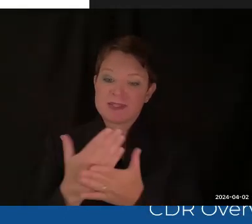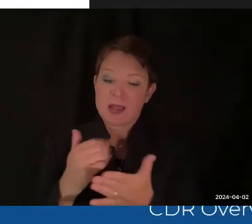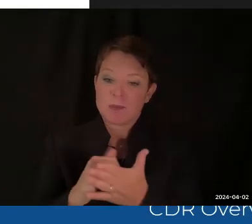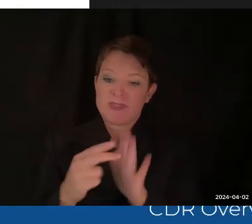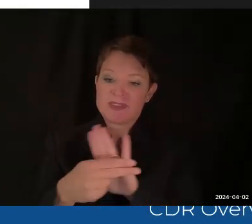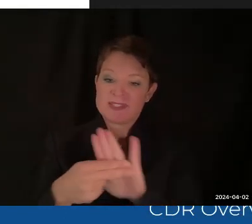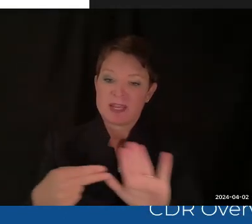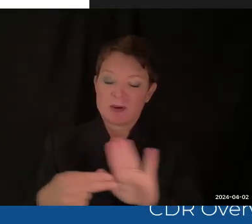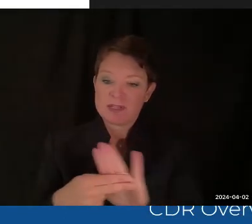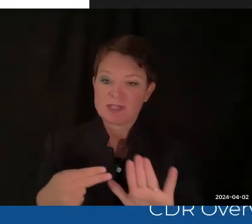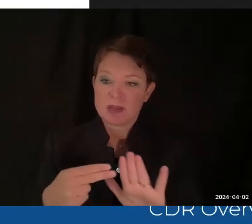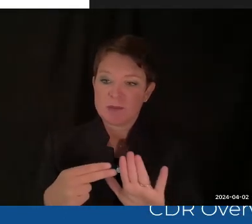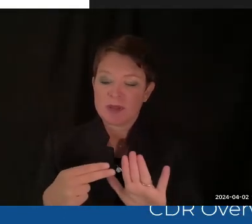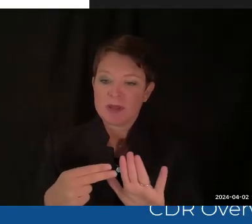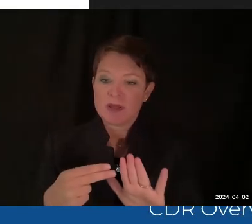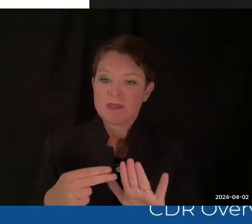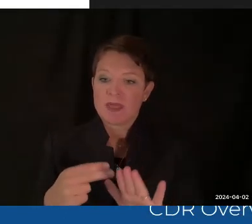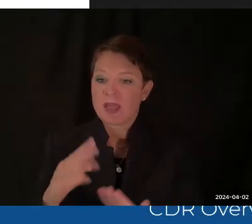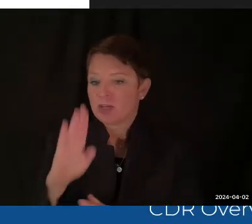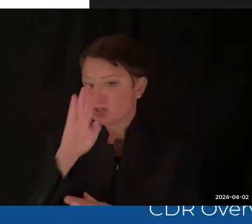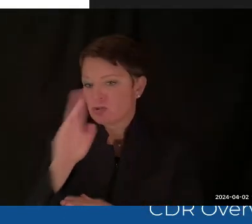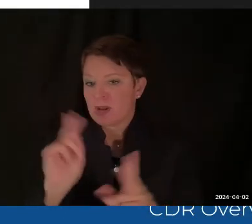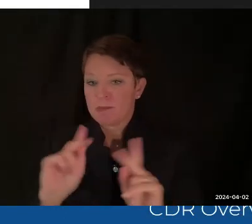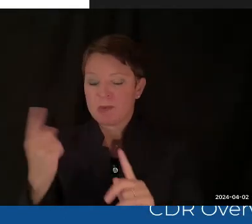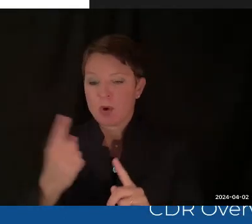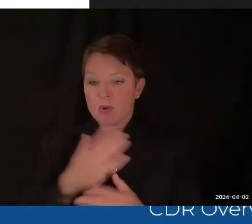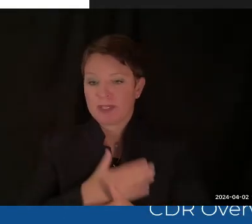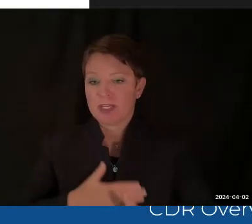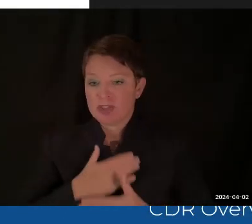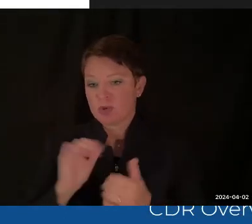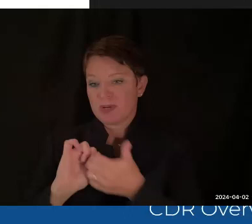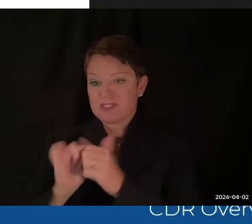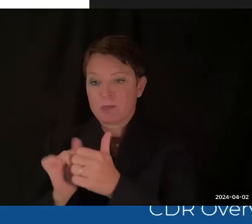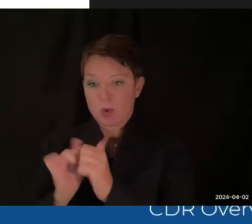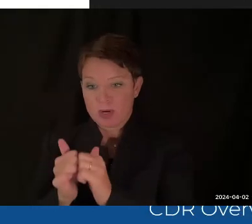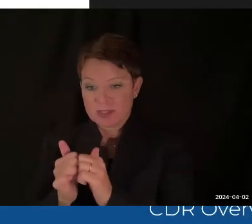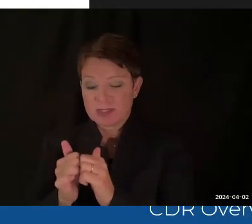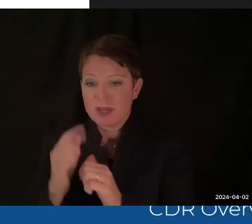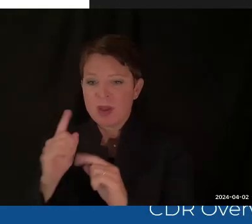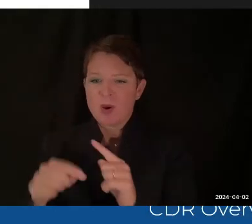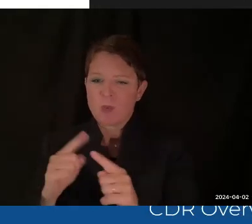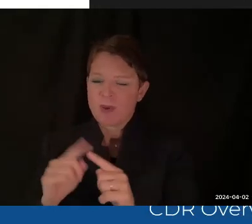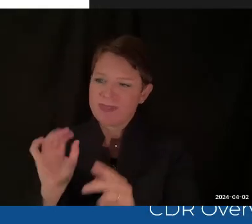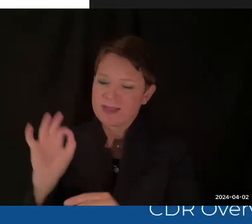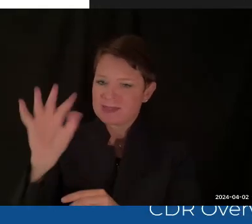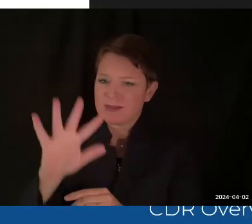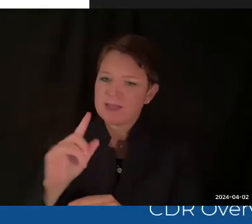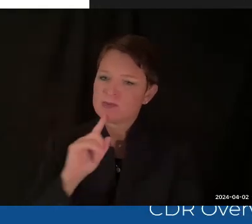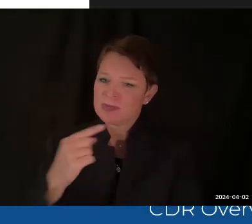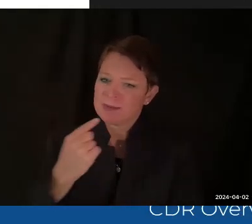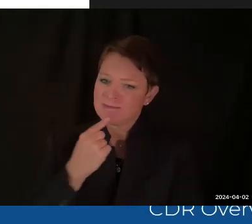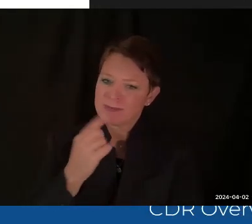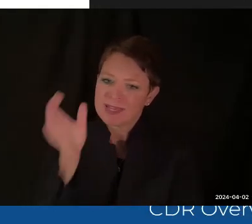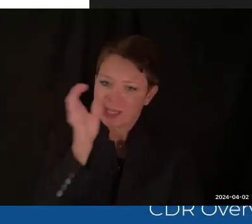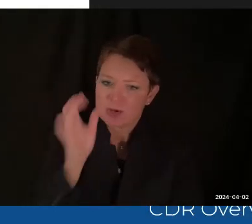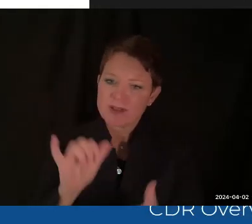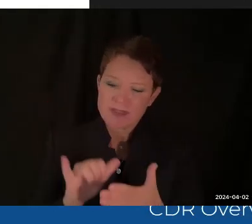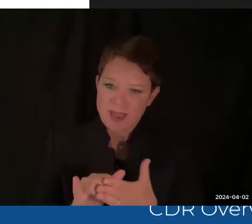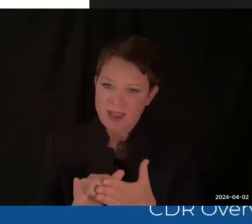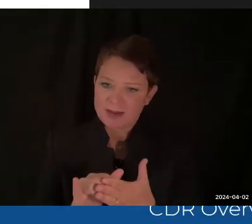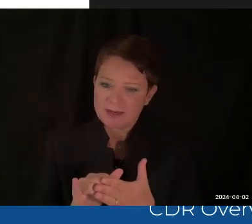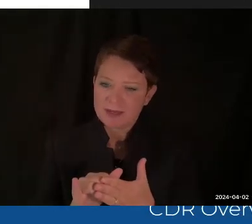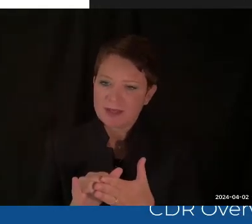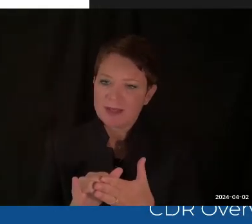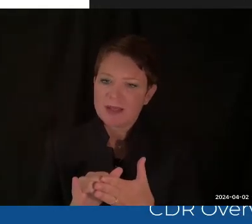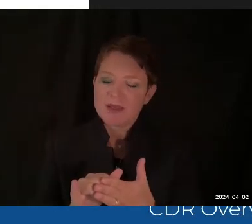are only enjoyed by homophobic straight people. And when that's brought up, it is very disappointing to hear. So that's not